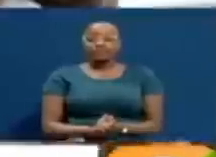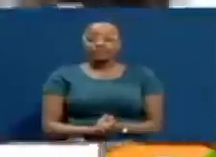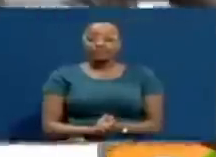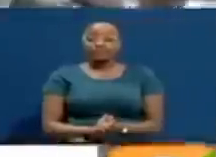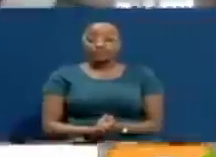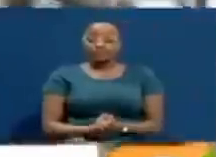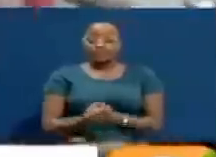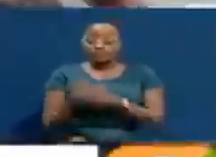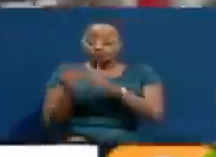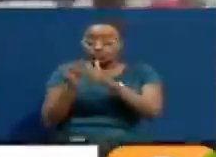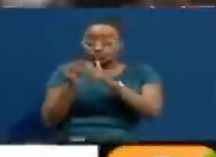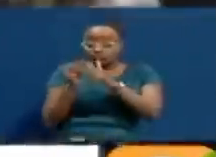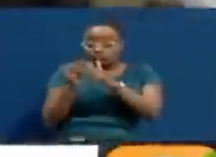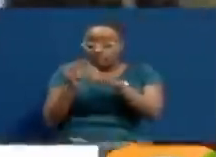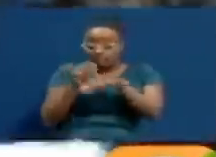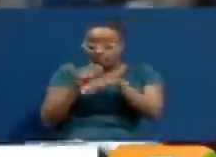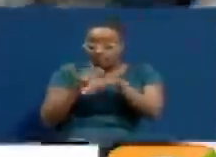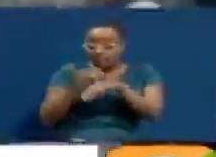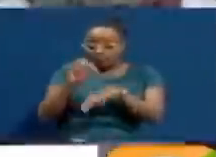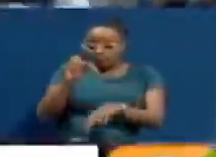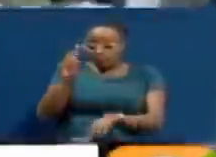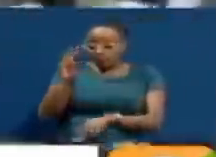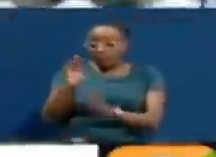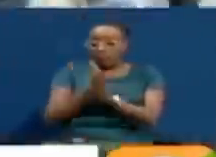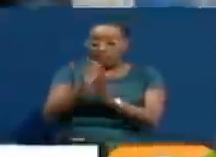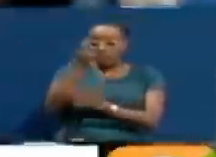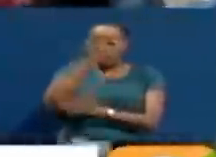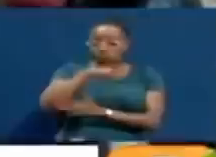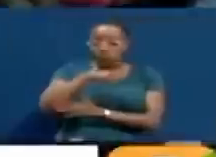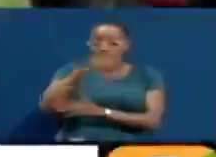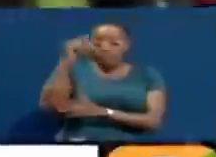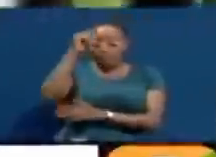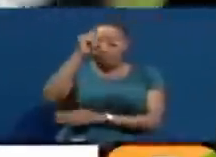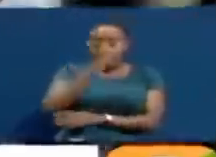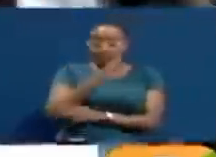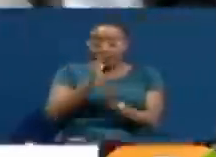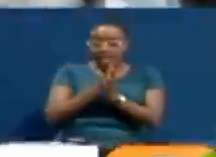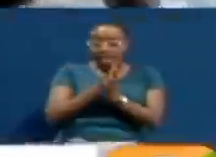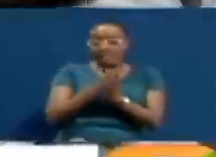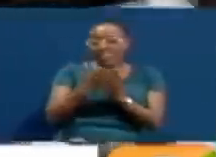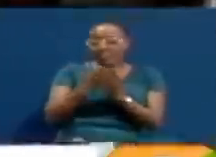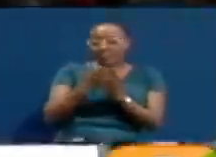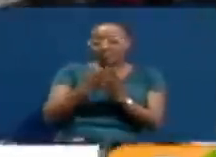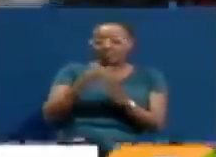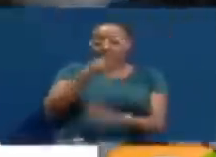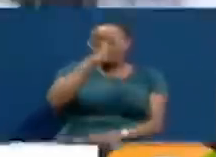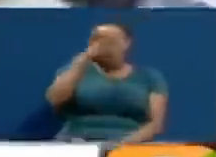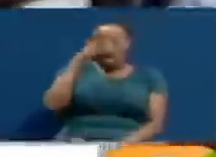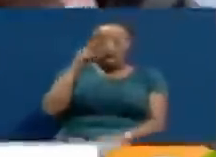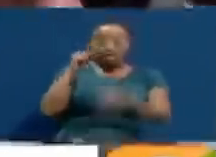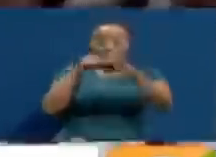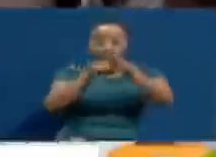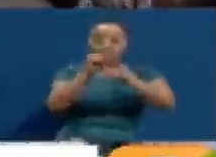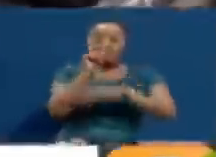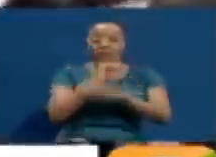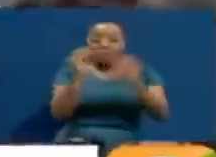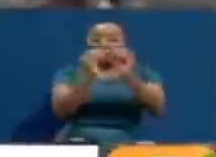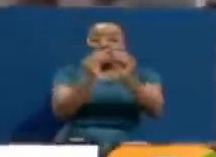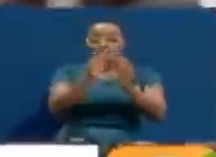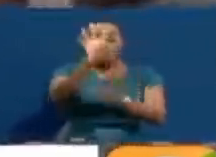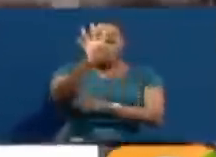As soon as ODM leader Raila Odinga, together with Kitui Governor Charity Ngilu and Wiper leader Kalonzo Musyoka, checked in, the fourth